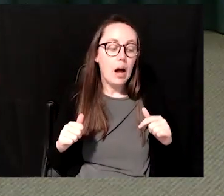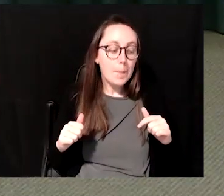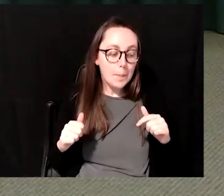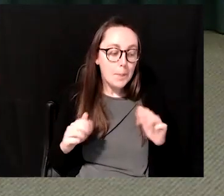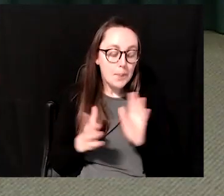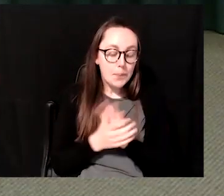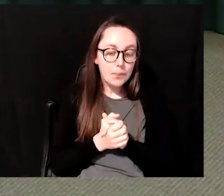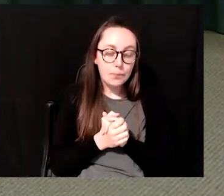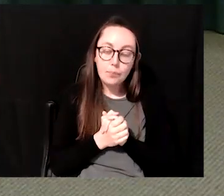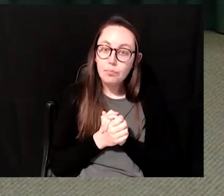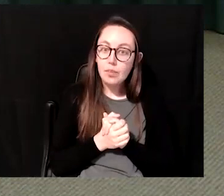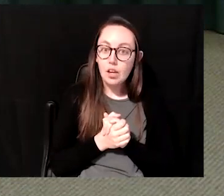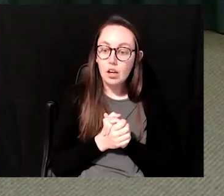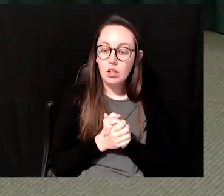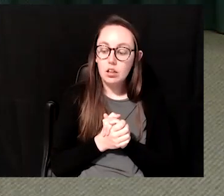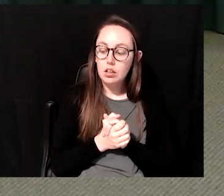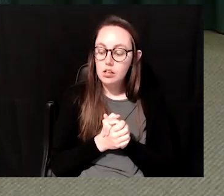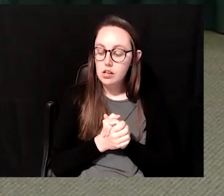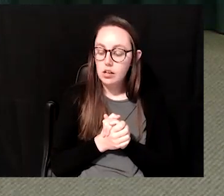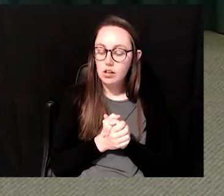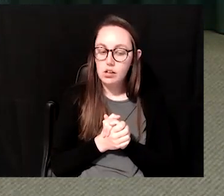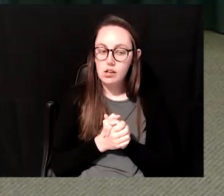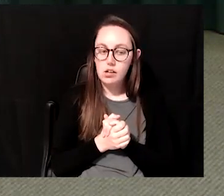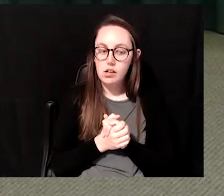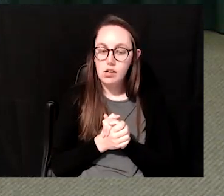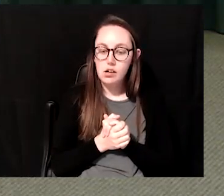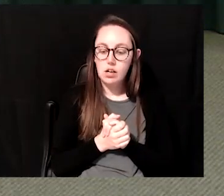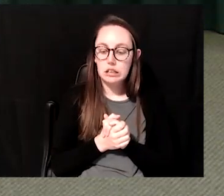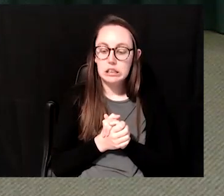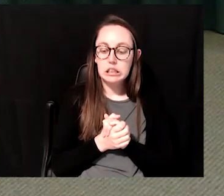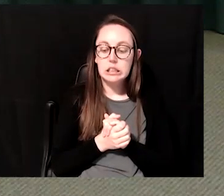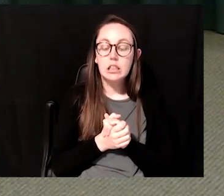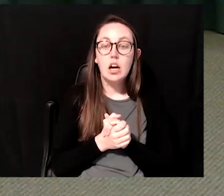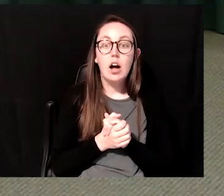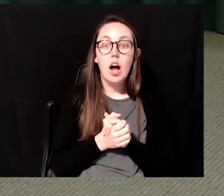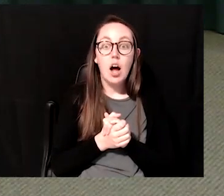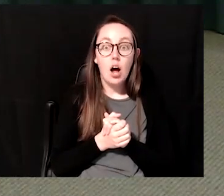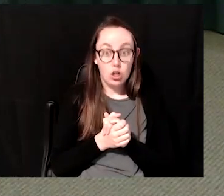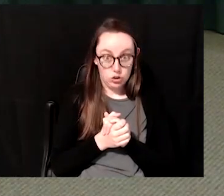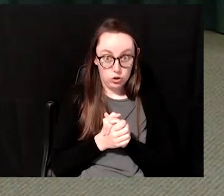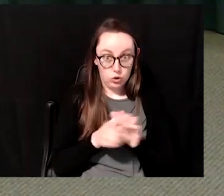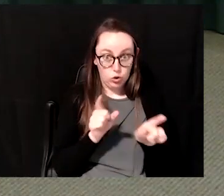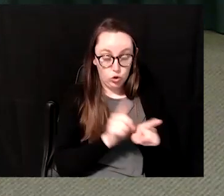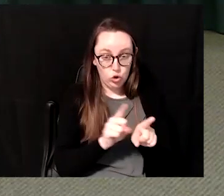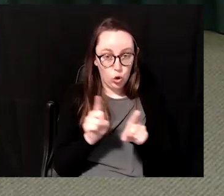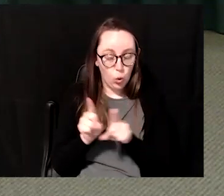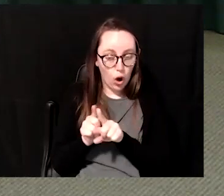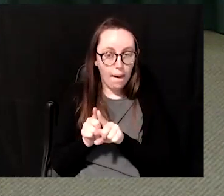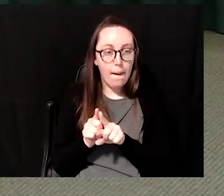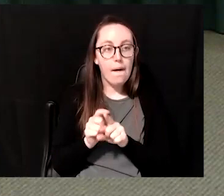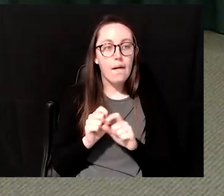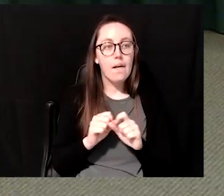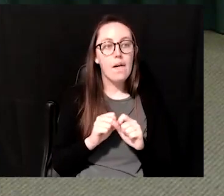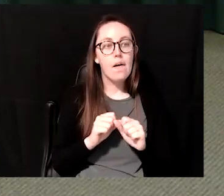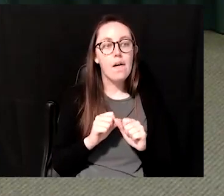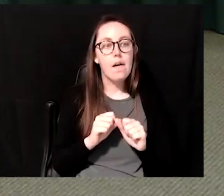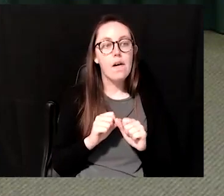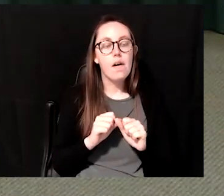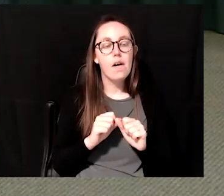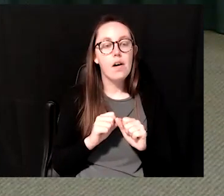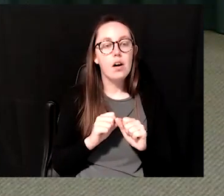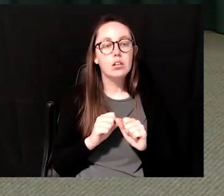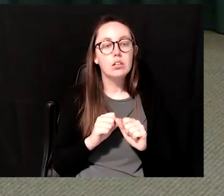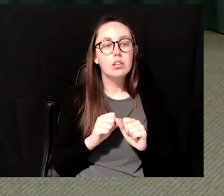um I don't think that the work of um sort of reporting you know adding the next column